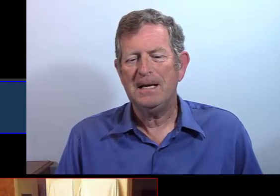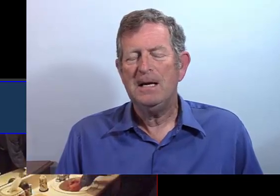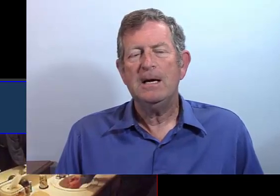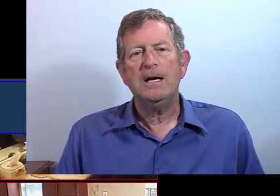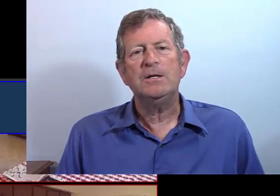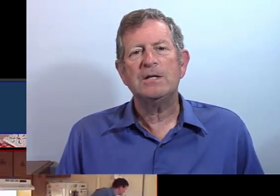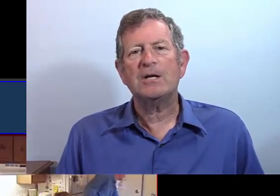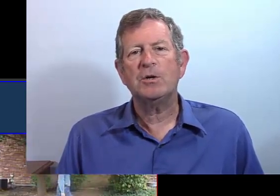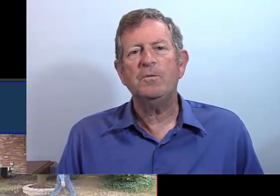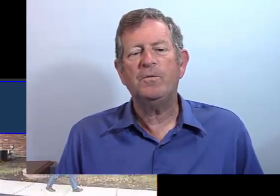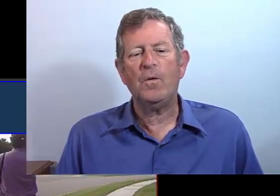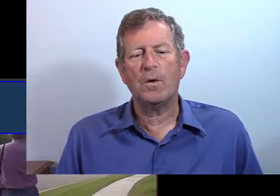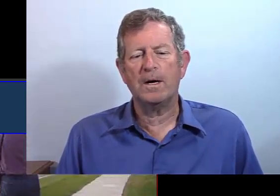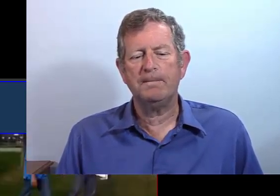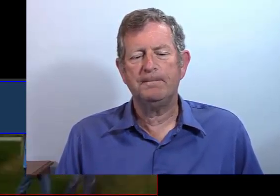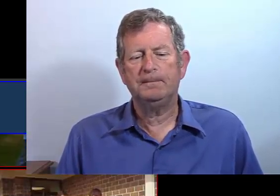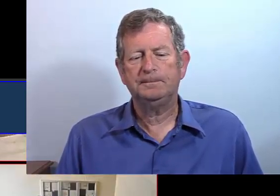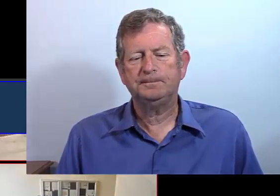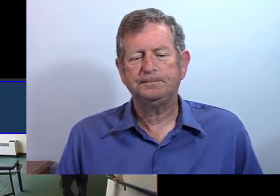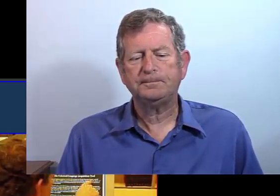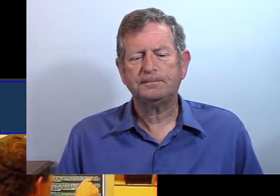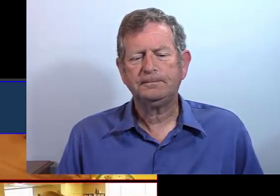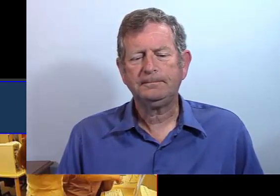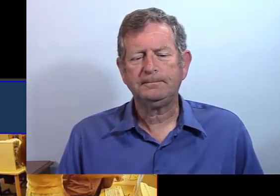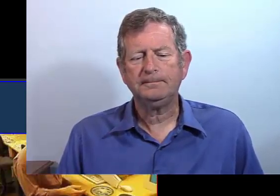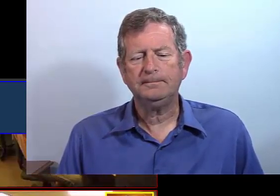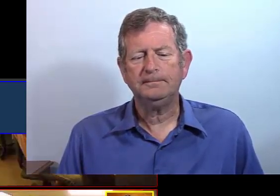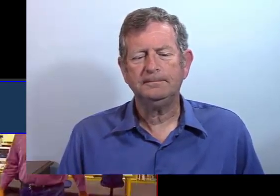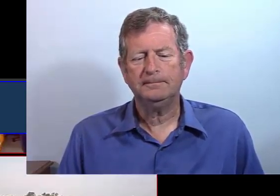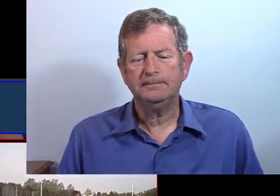Okay? In section 4,